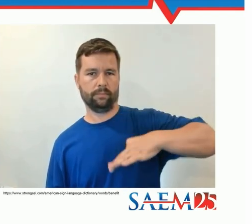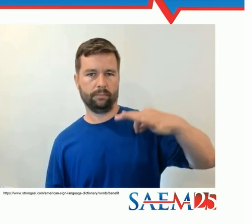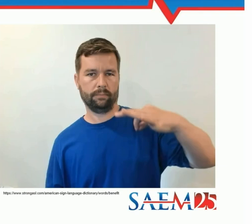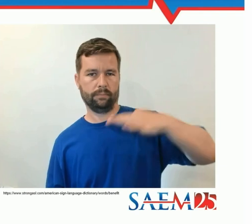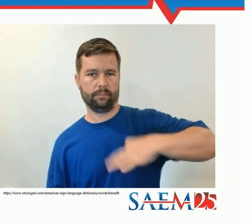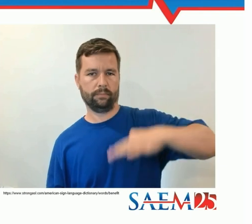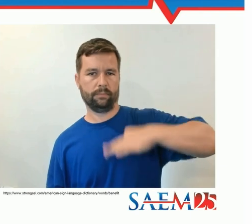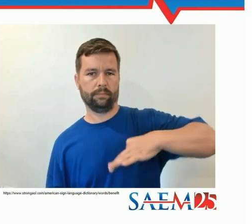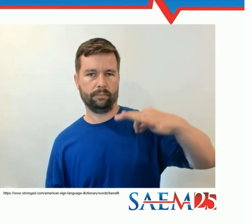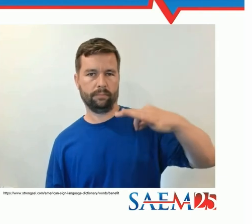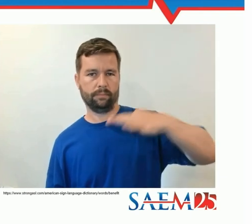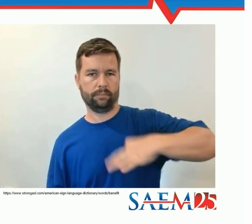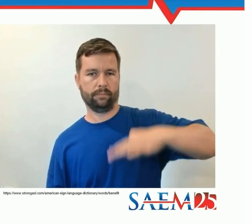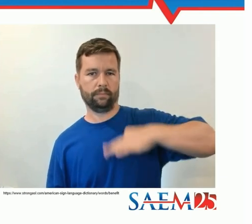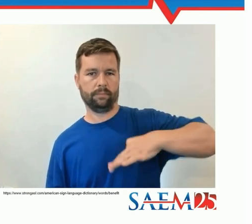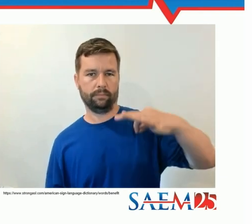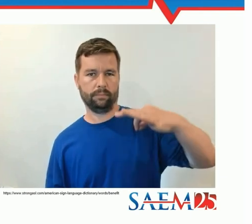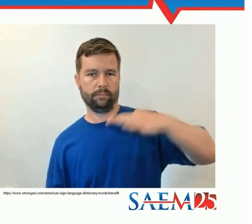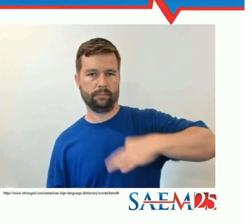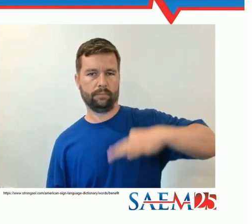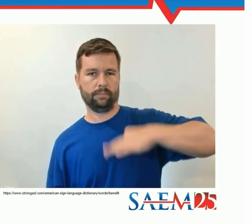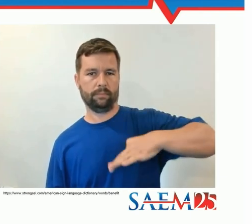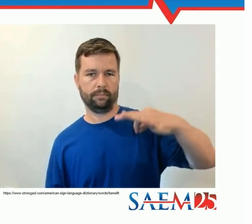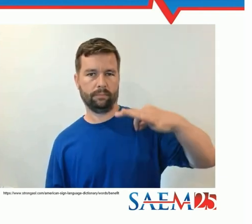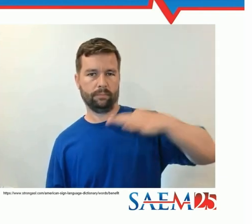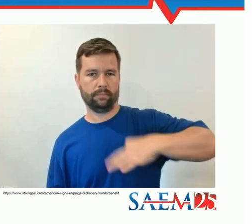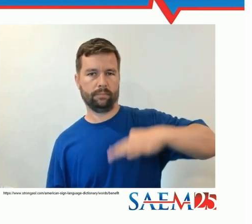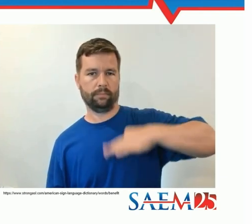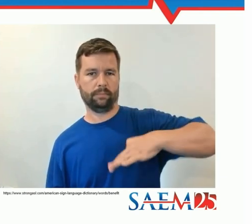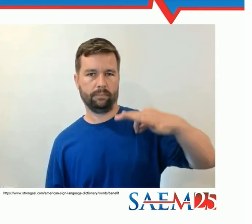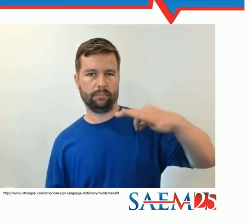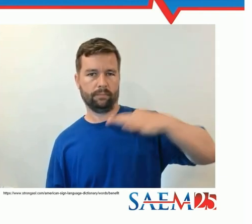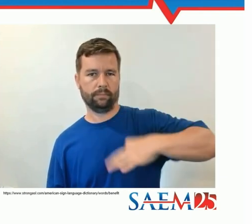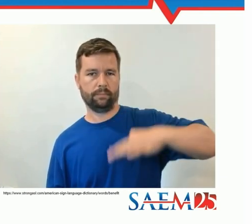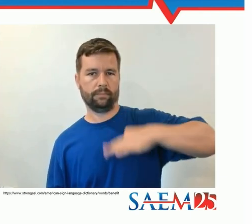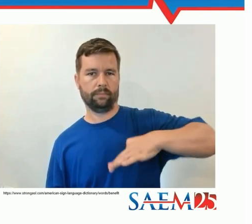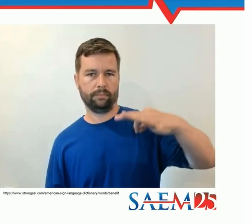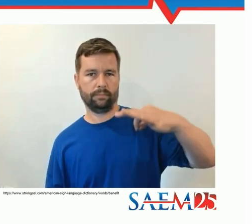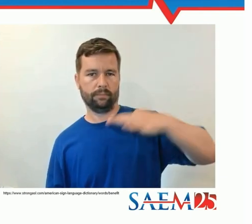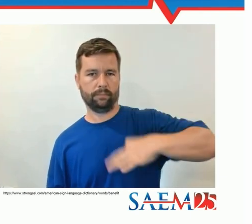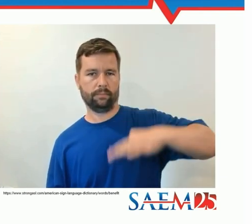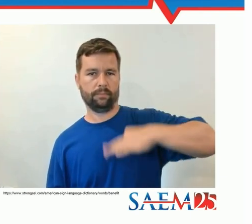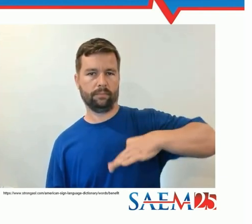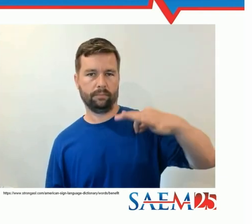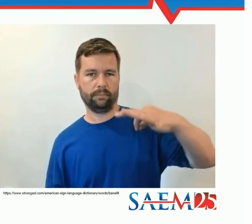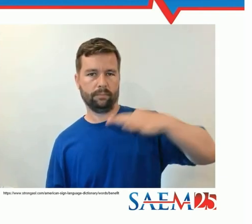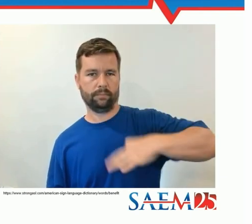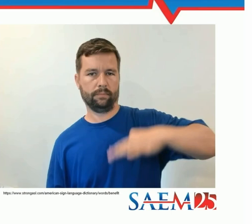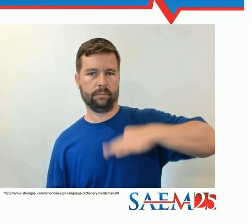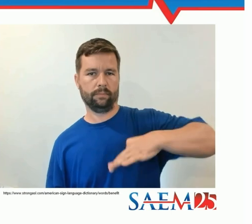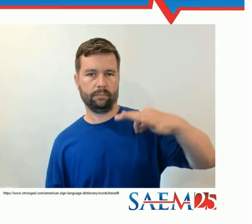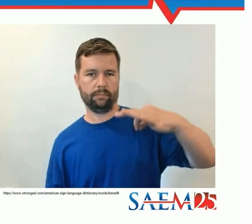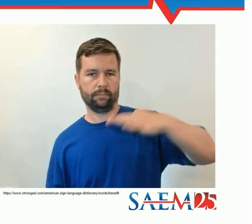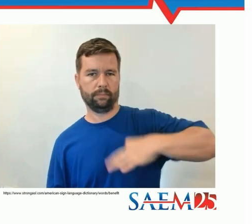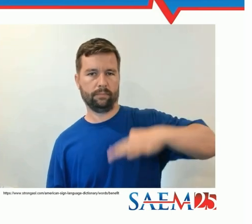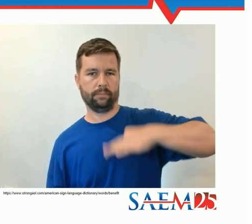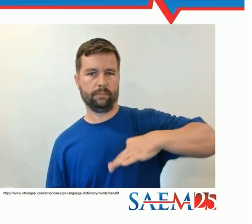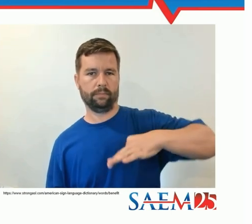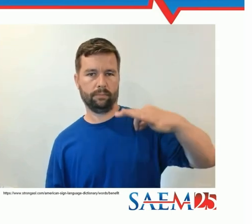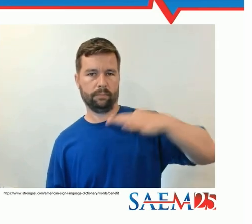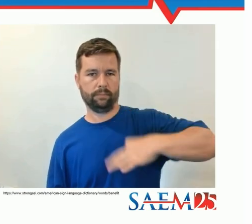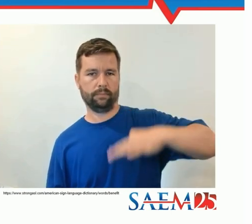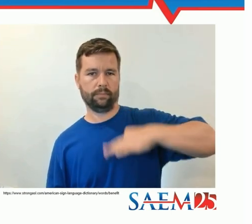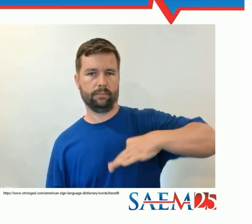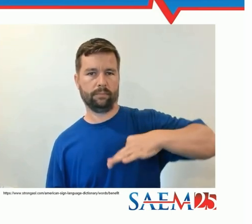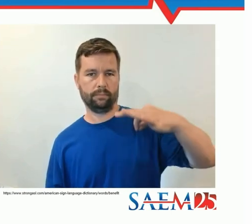the right individual, right? It takes the right person to say, I have a passion for emergency medicine and I'm going to commit to it. But part of that may be